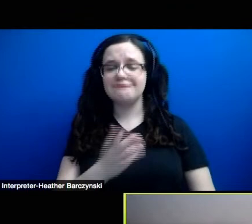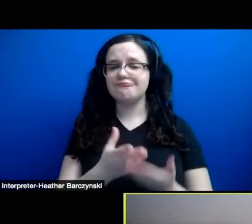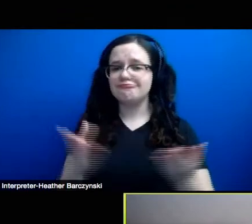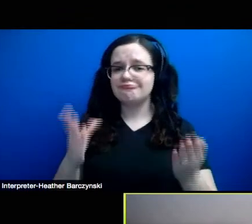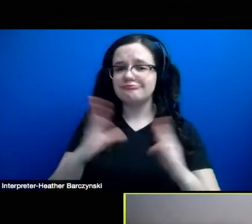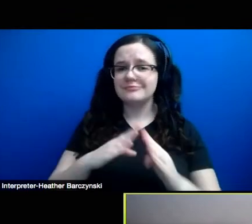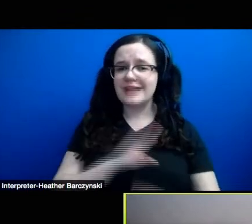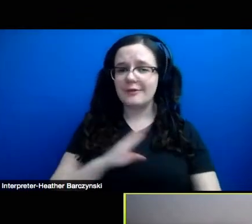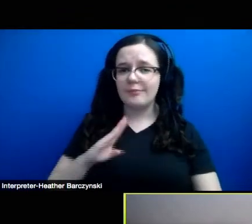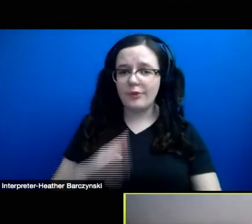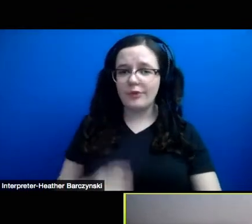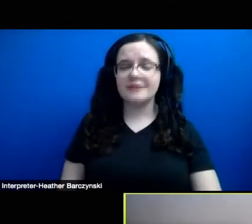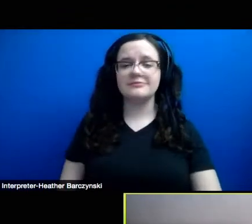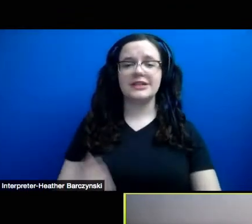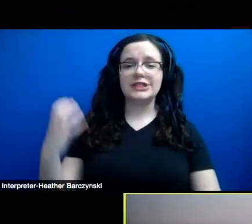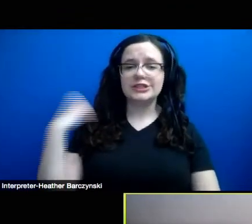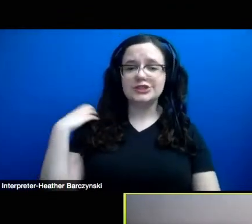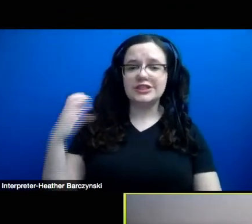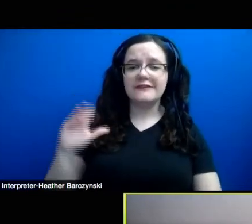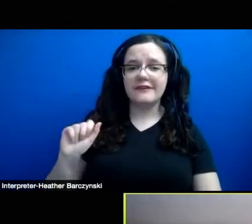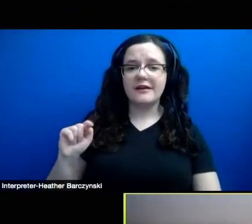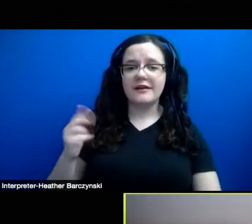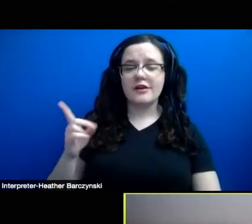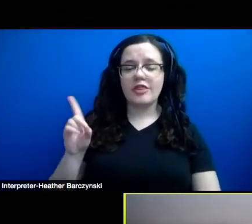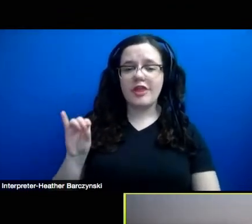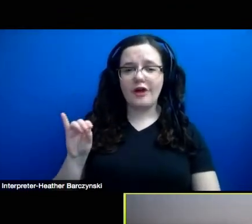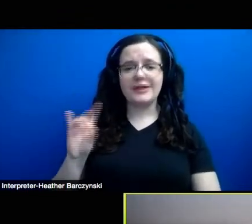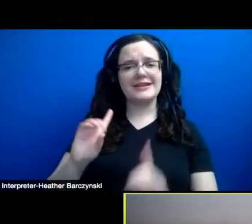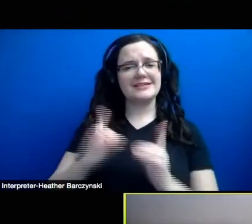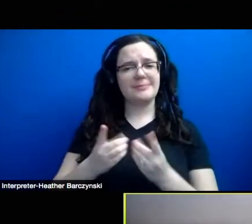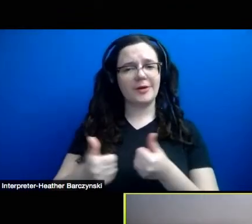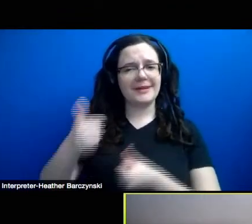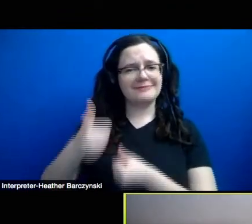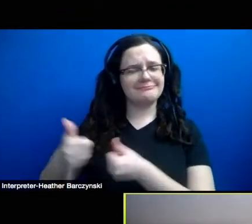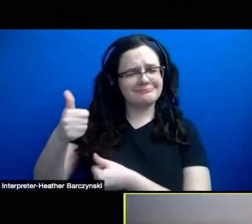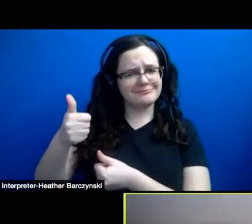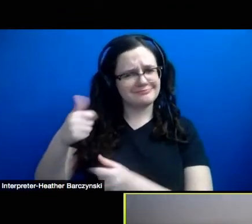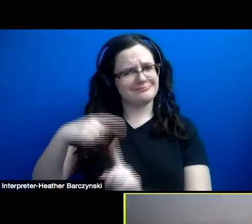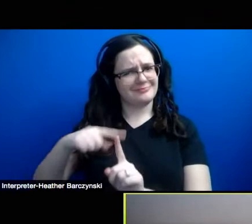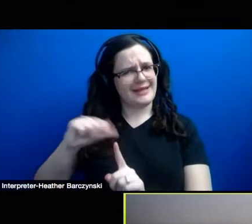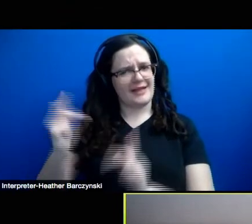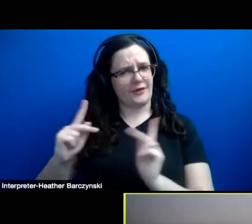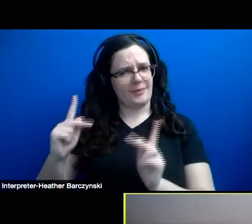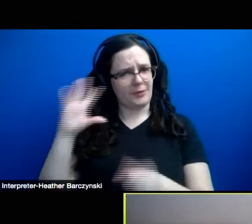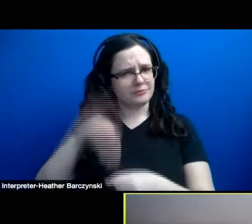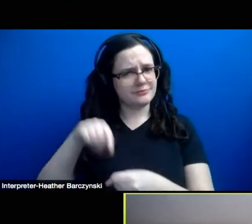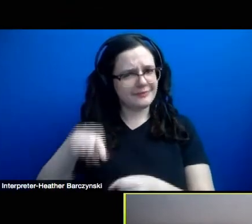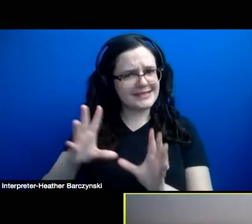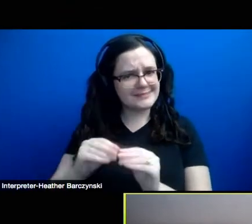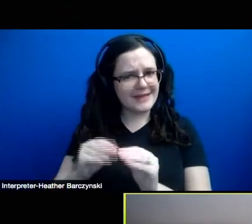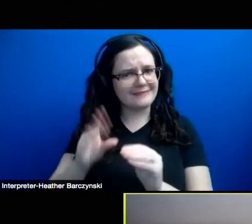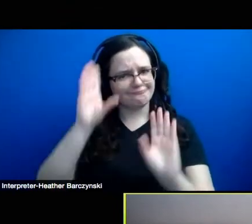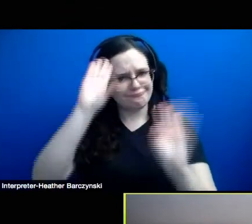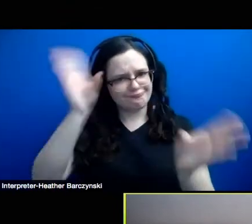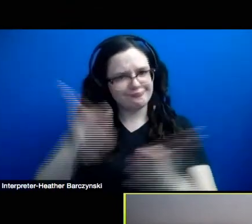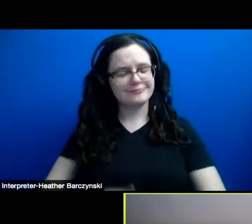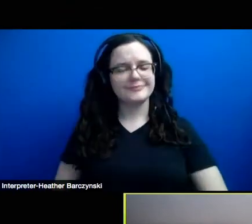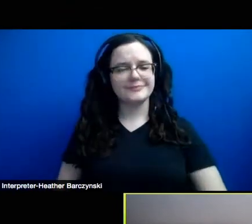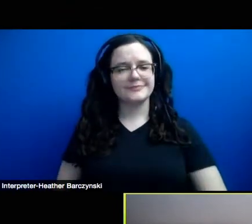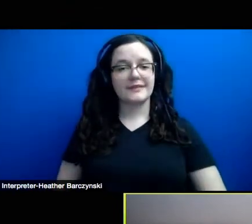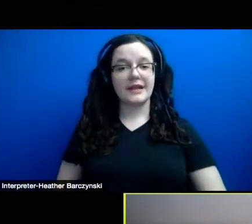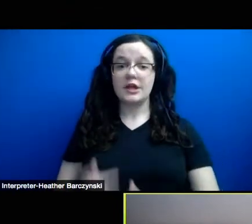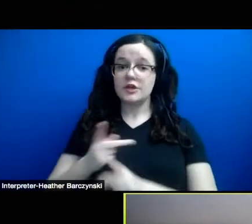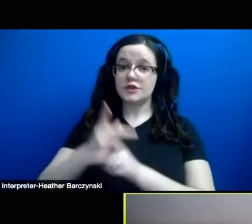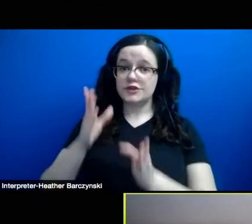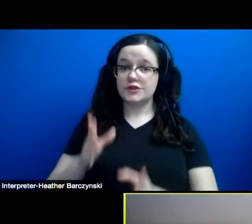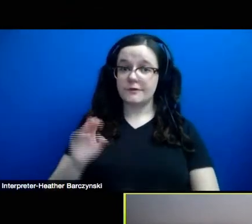Chief Cathaldi, department heads, and others participating in this meeting. As Supervisor Mealy has pointed out, and